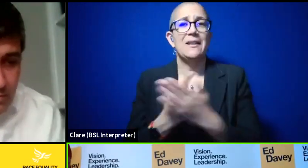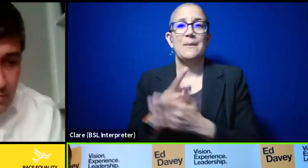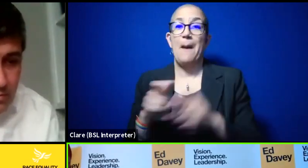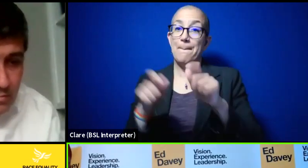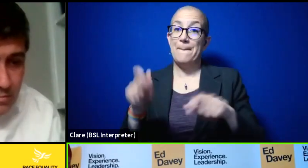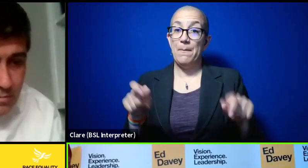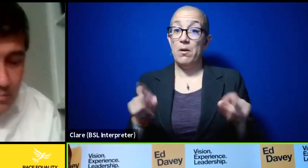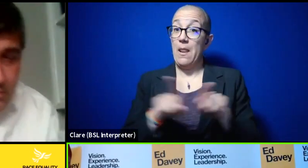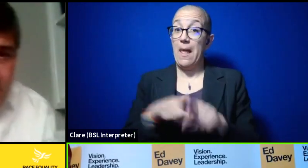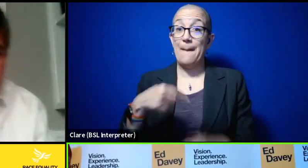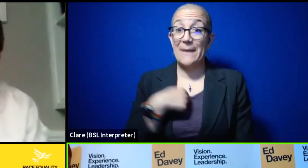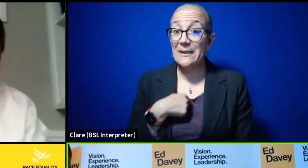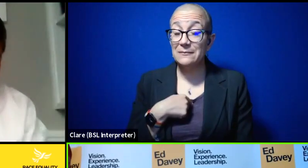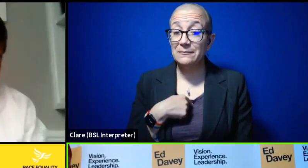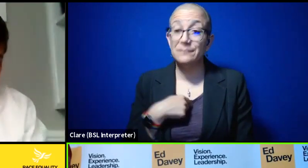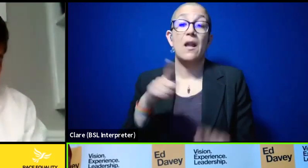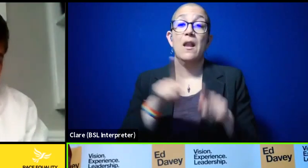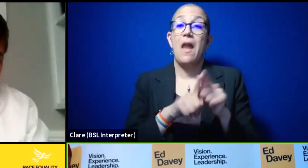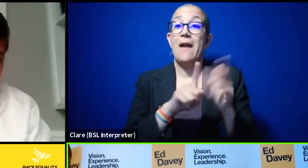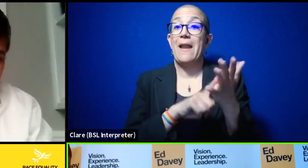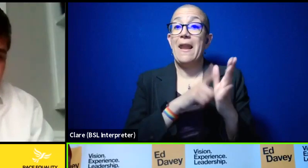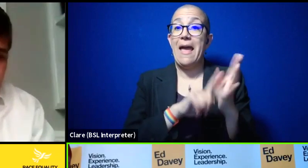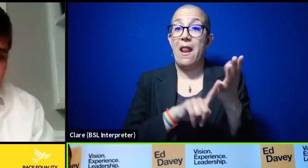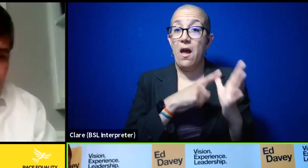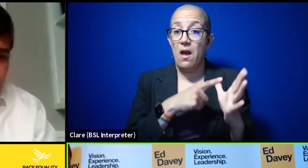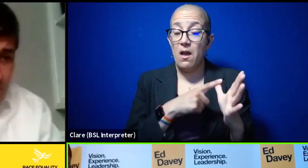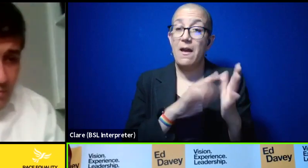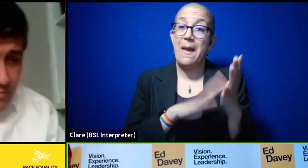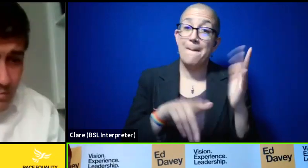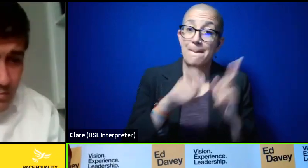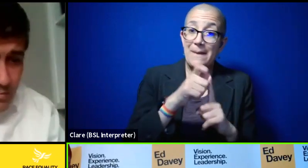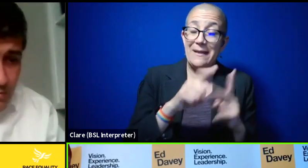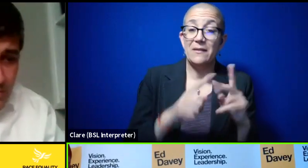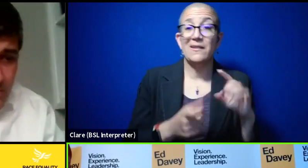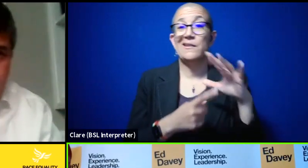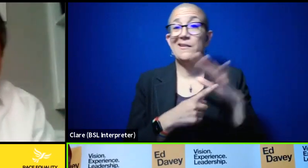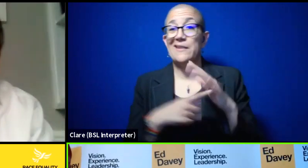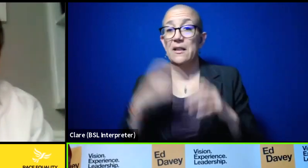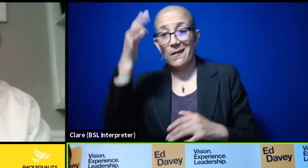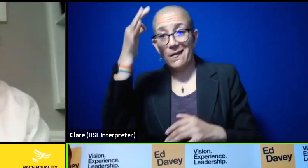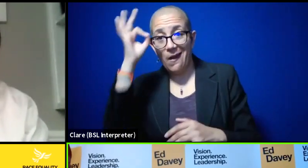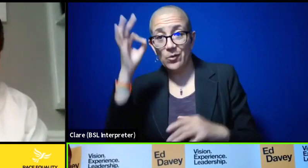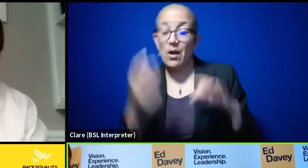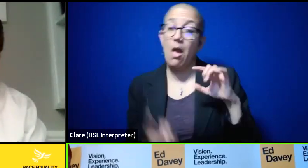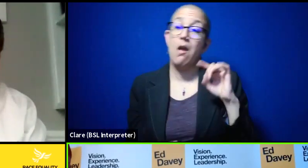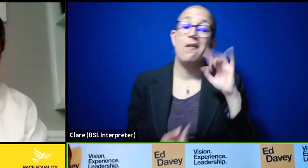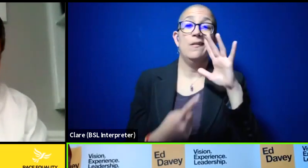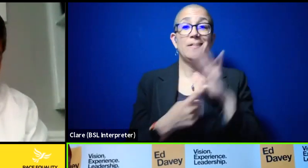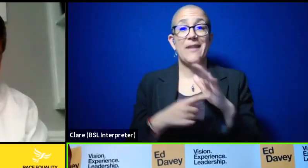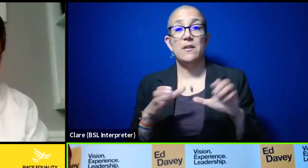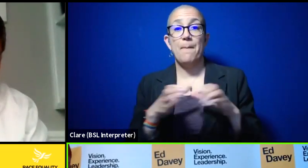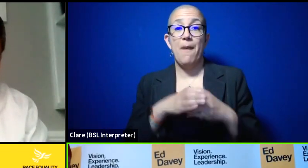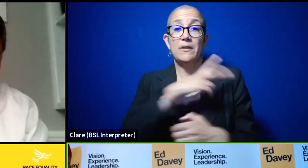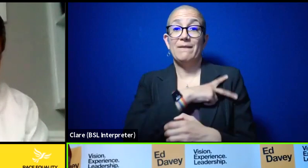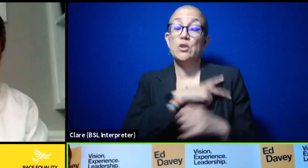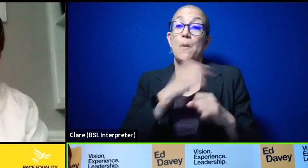me, people like Layla, MPs, senior councillors, senior party officials, making sure they make this a personal